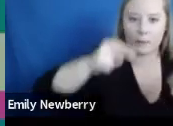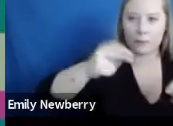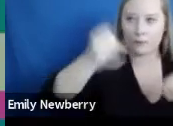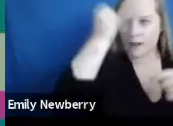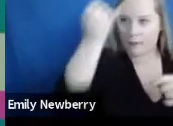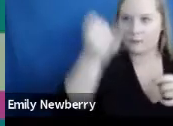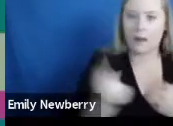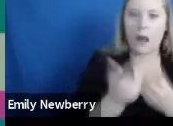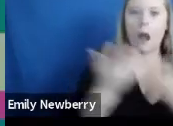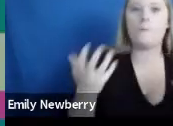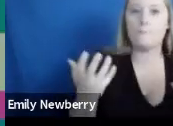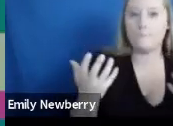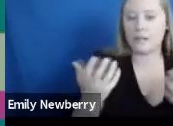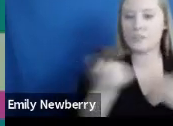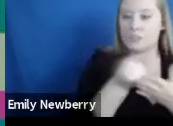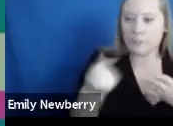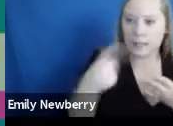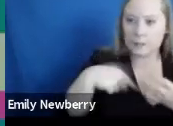much supplies we need to